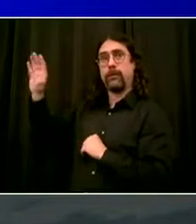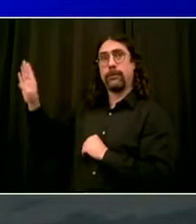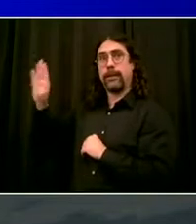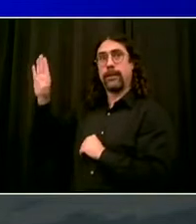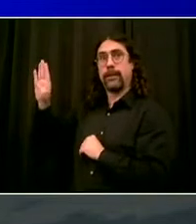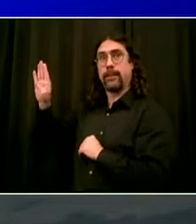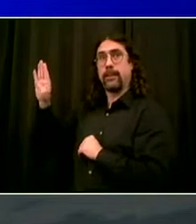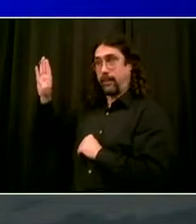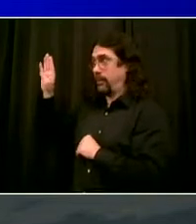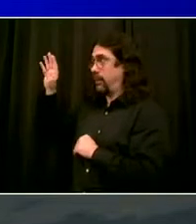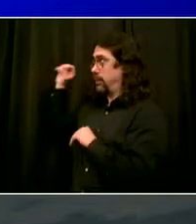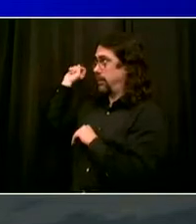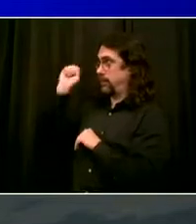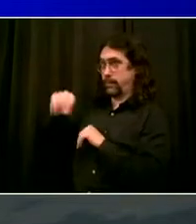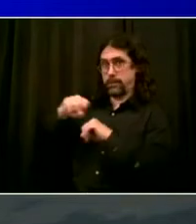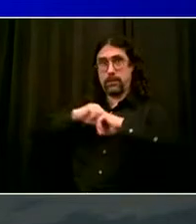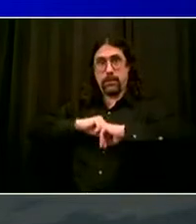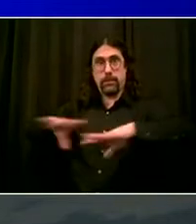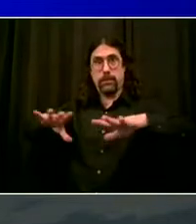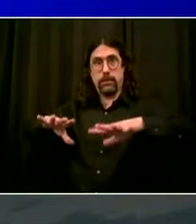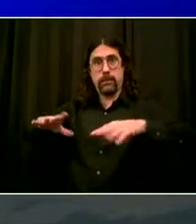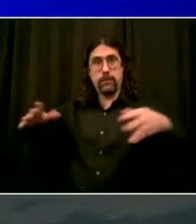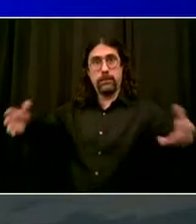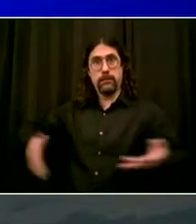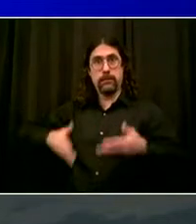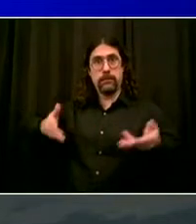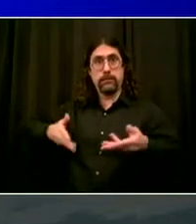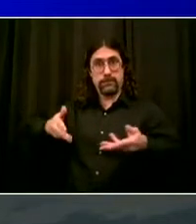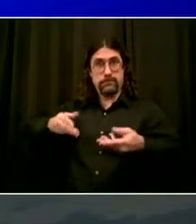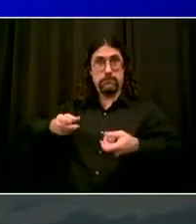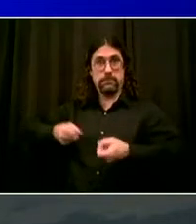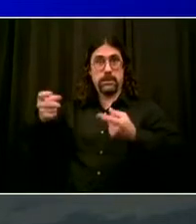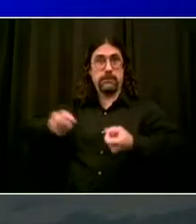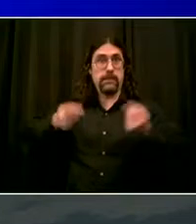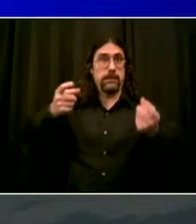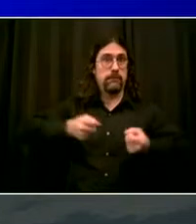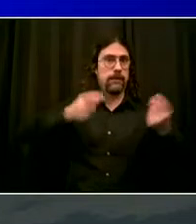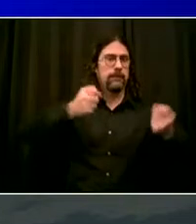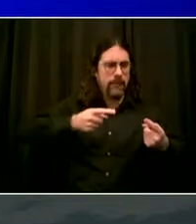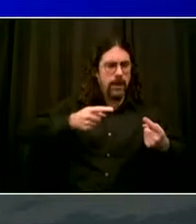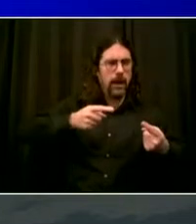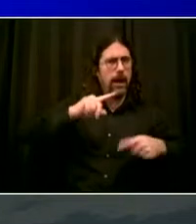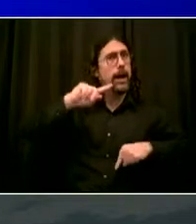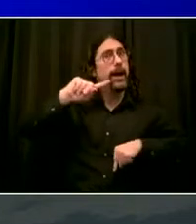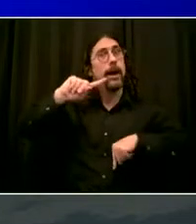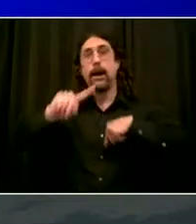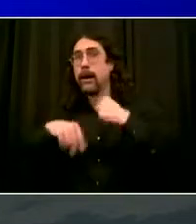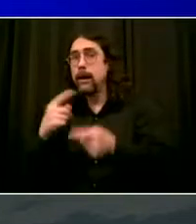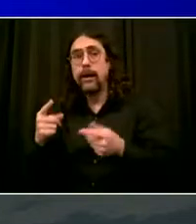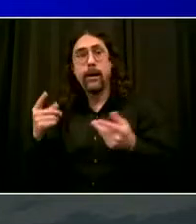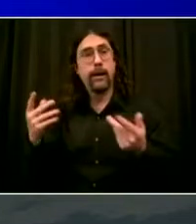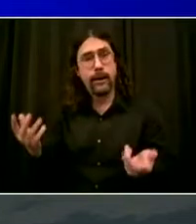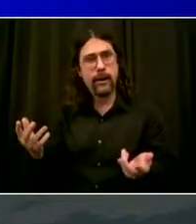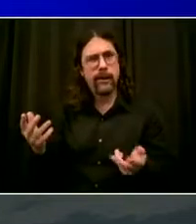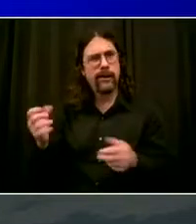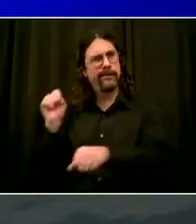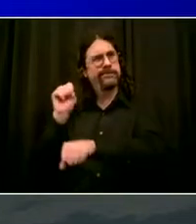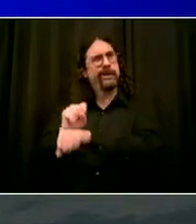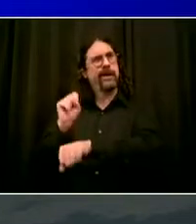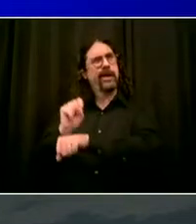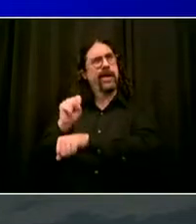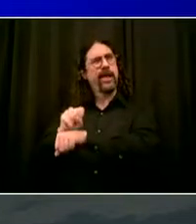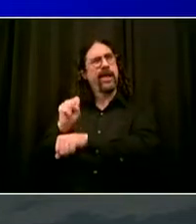now over 300,00 th000 of the jobs that were lost have been recovered so it's an